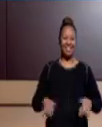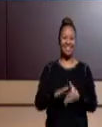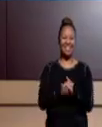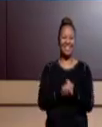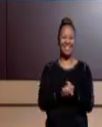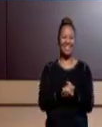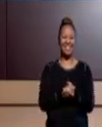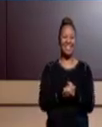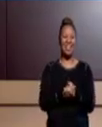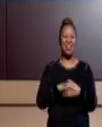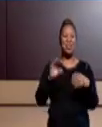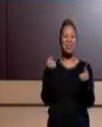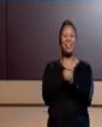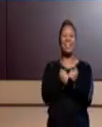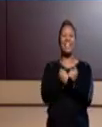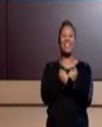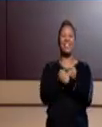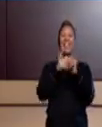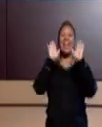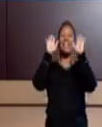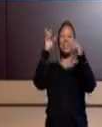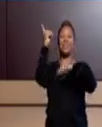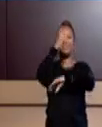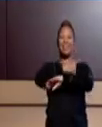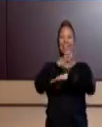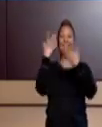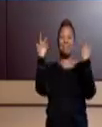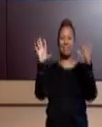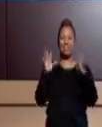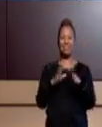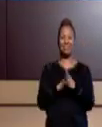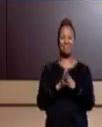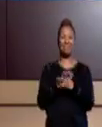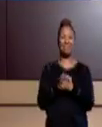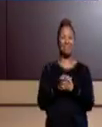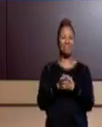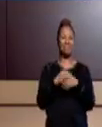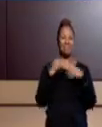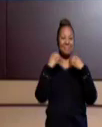right, then. We love you guys. Have a great day. We out. Keep up alive.